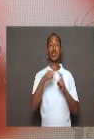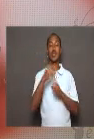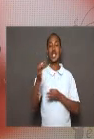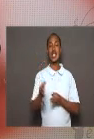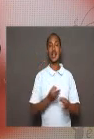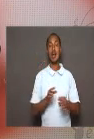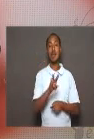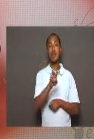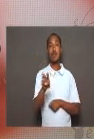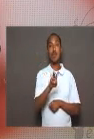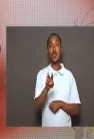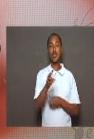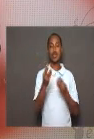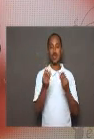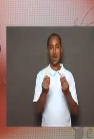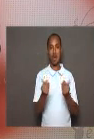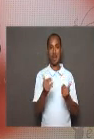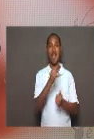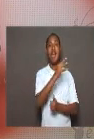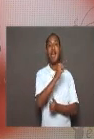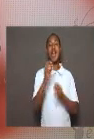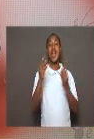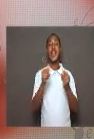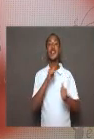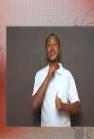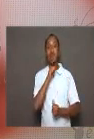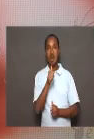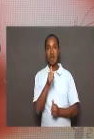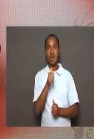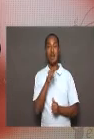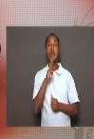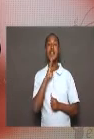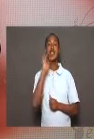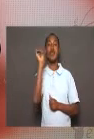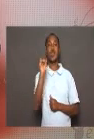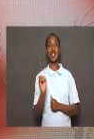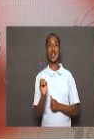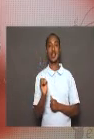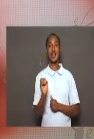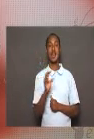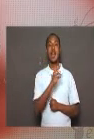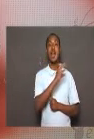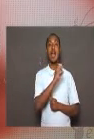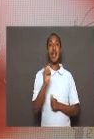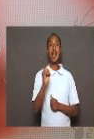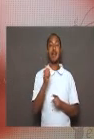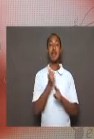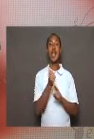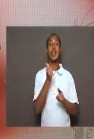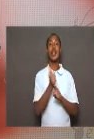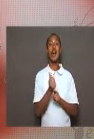describe both soluble and insoluble basic oxides and